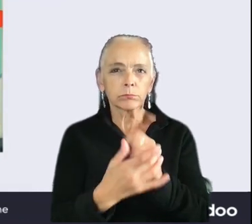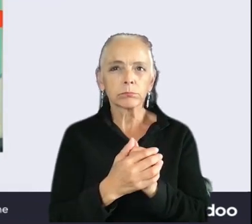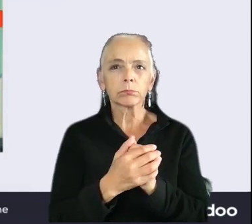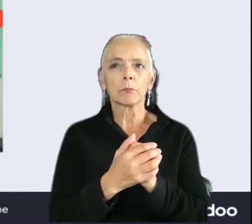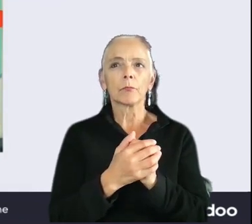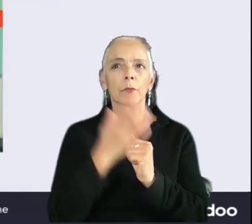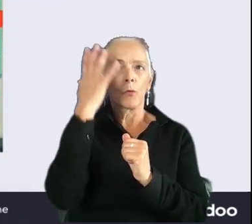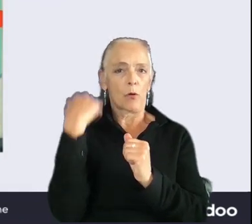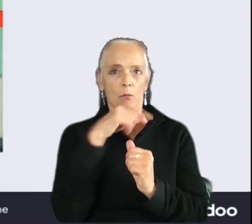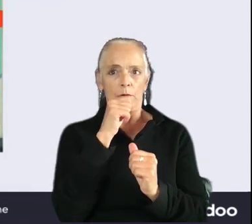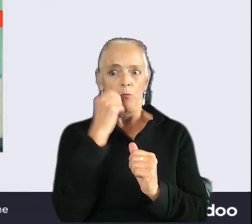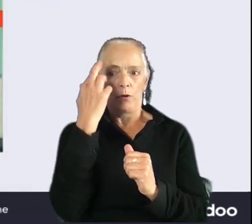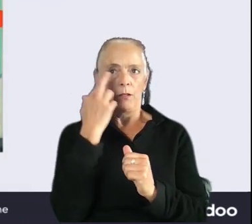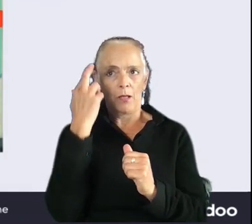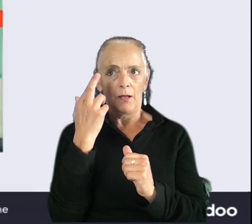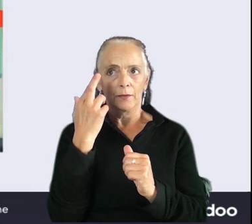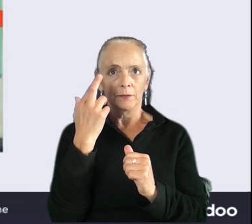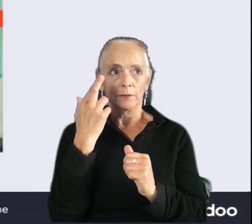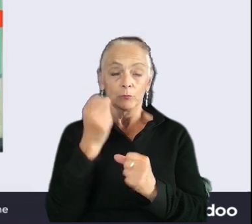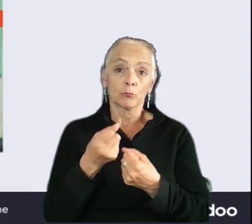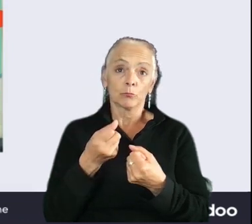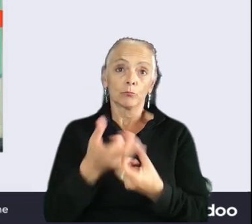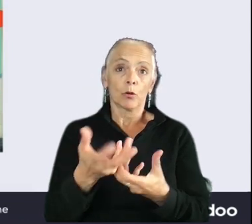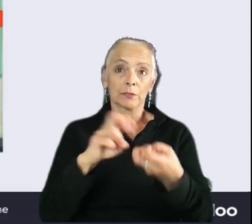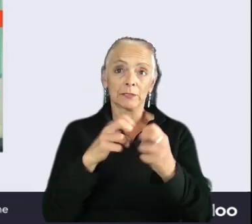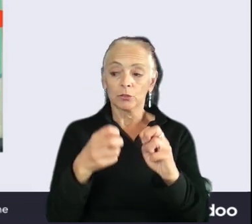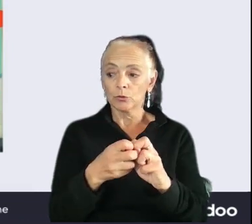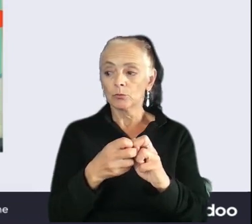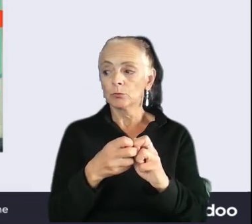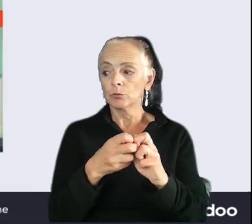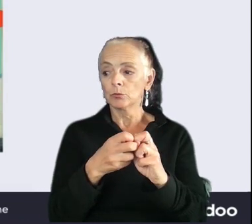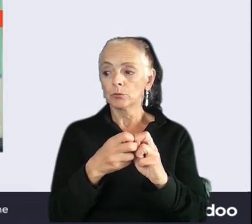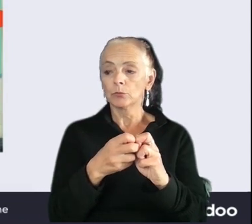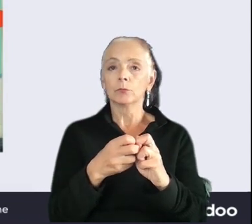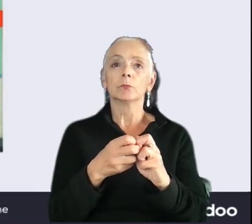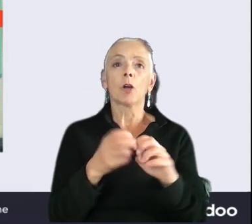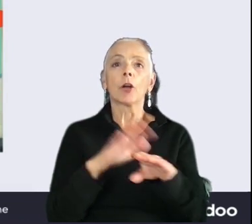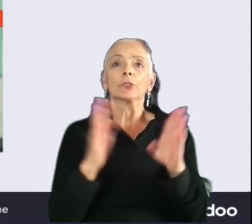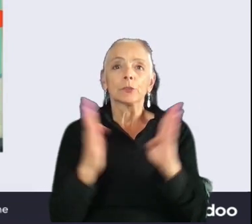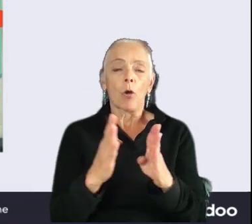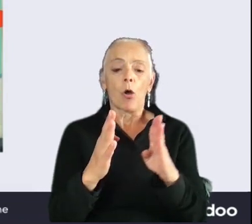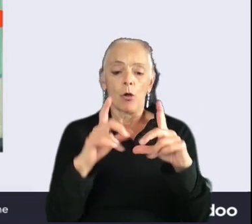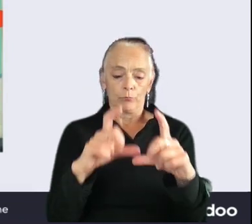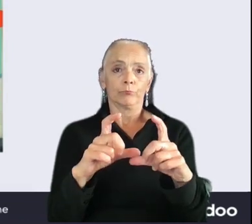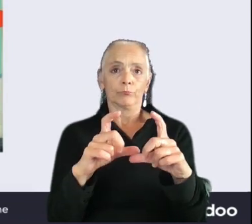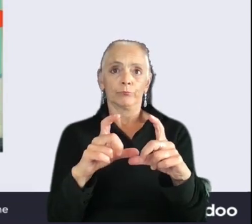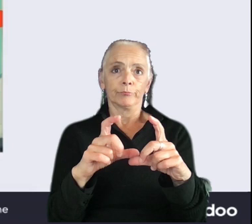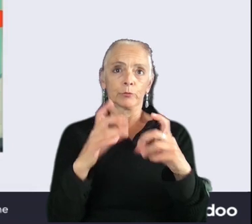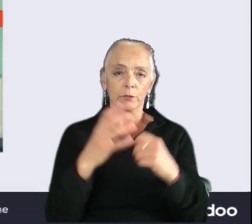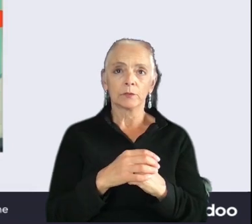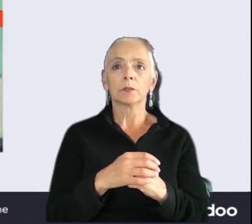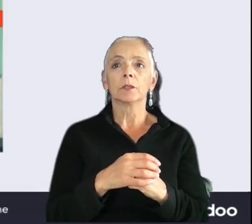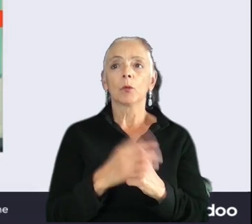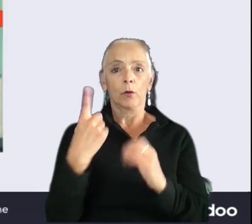really realize that it could be an issue on a small phone screen. So one example of that